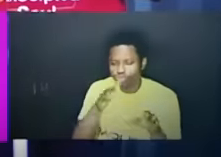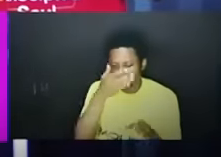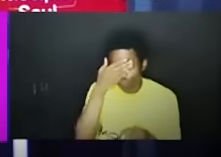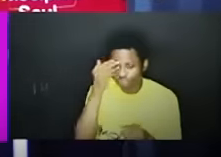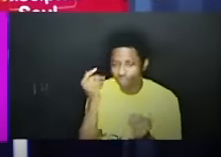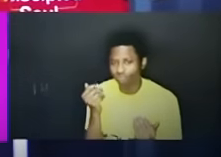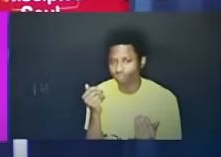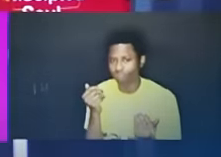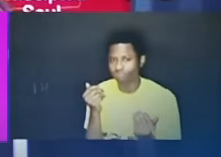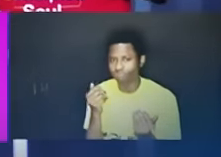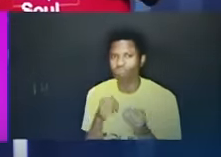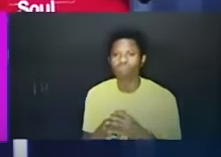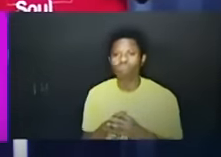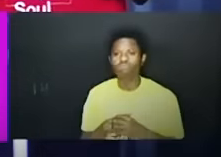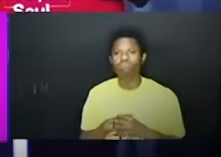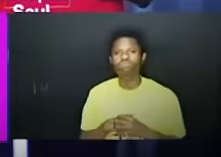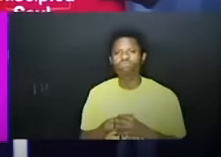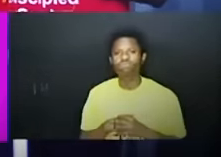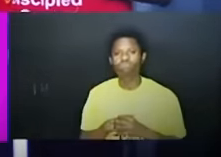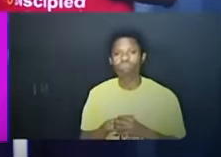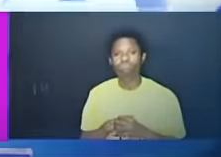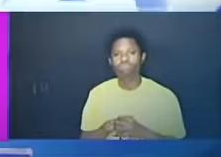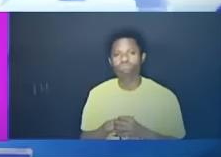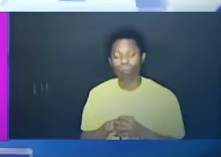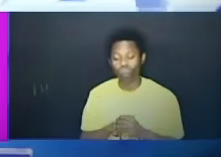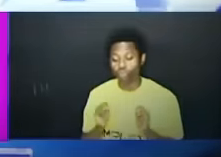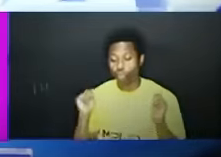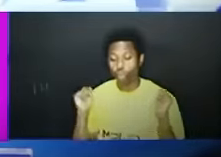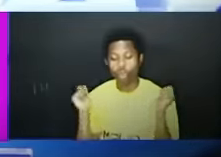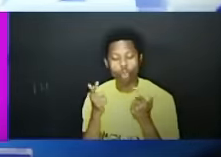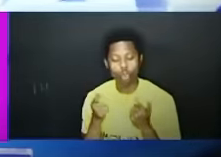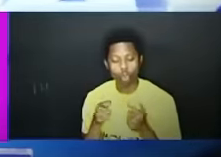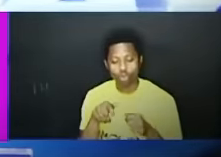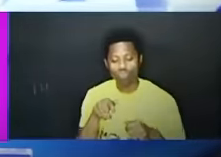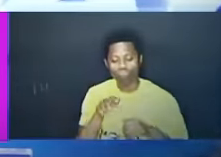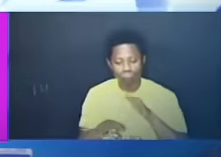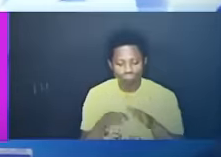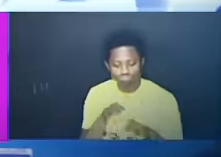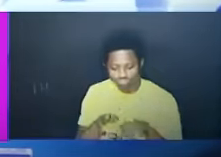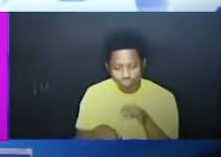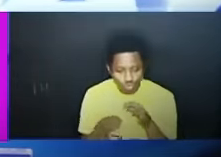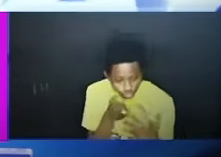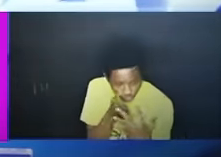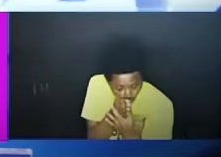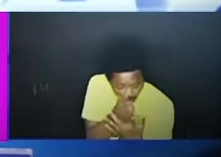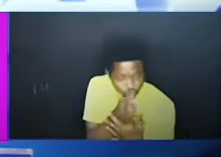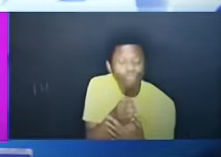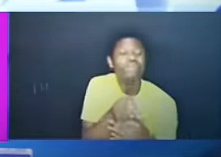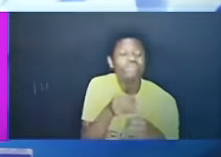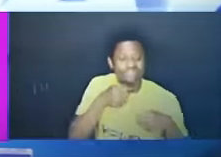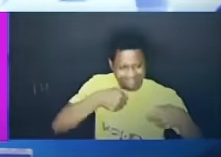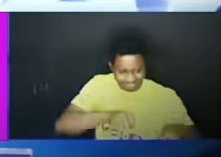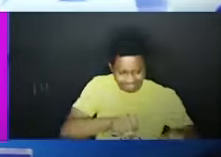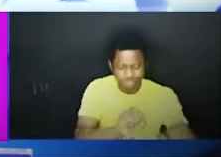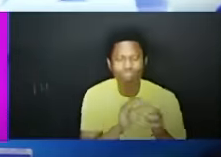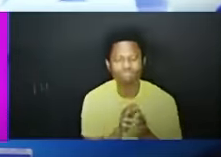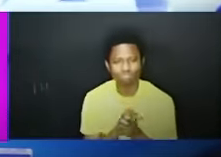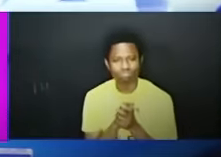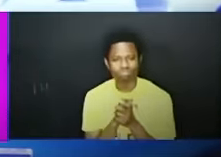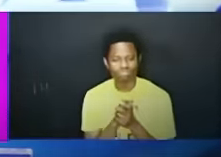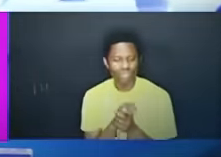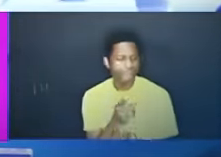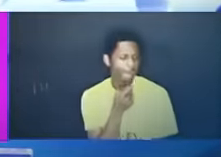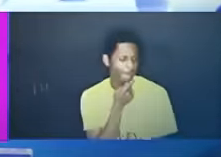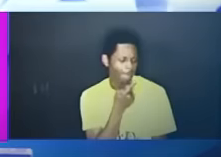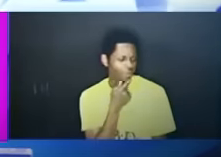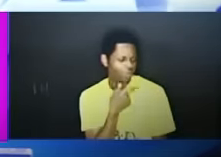Shemunukum no assay, now won't you now far Epunumu? They all passed through the sea. Won't you now far Epunumu? And then Paul is saying that passing